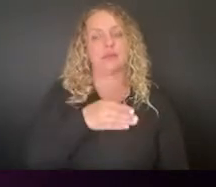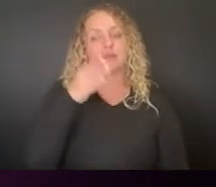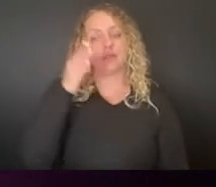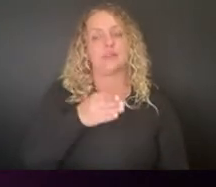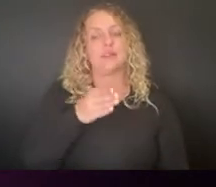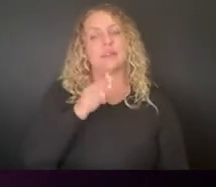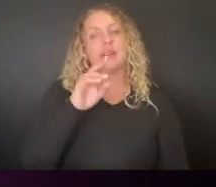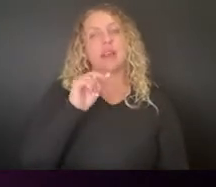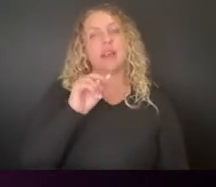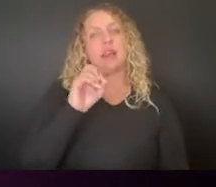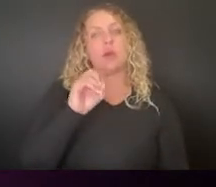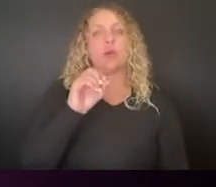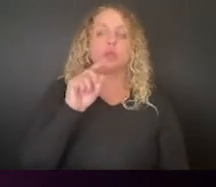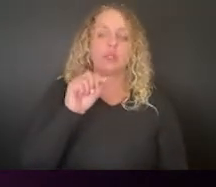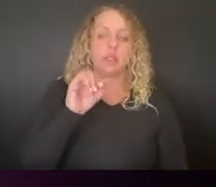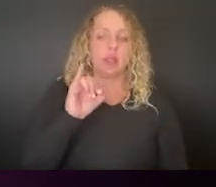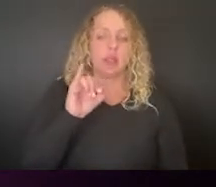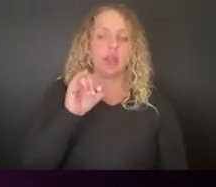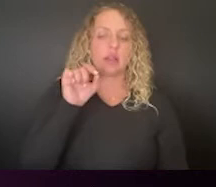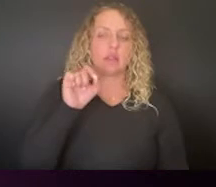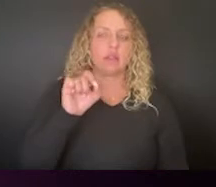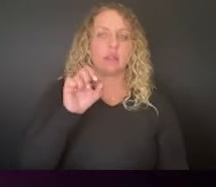Noticed later today. That's